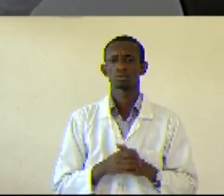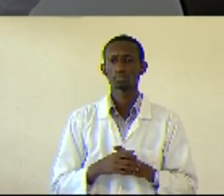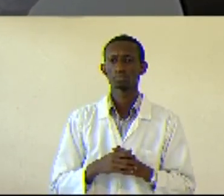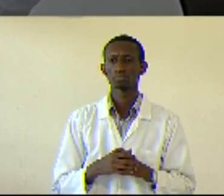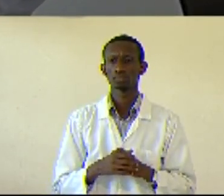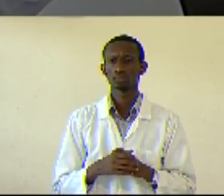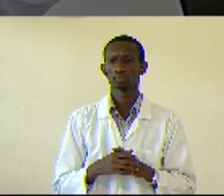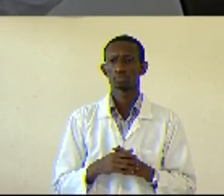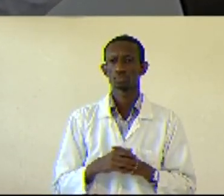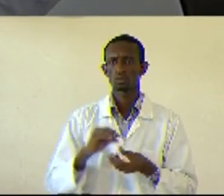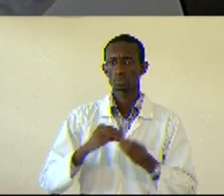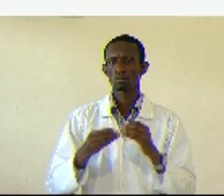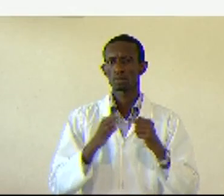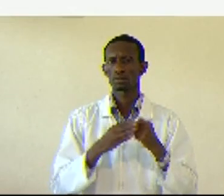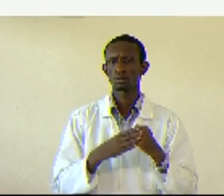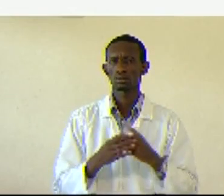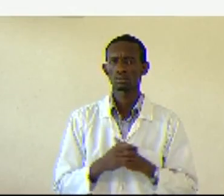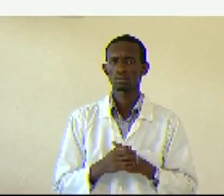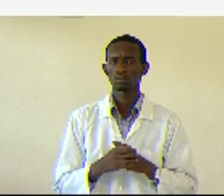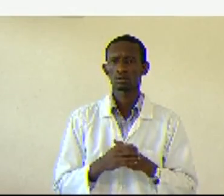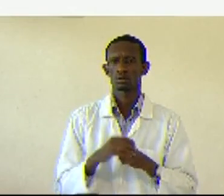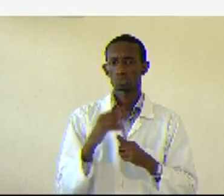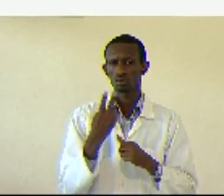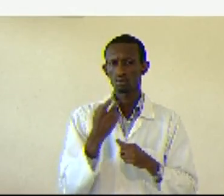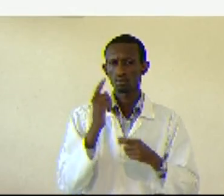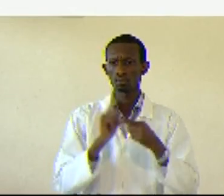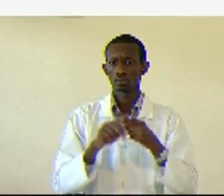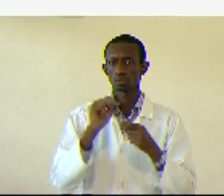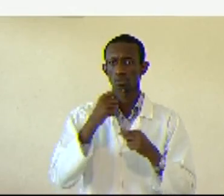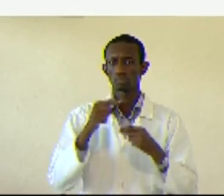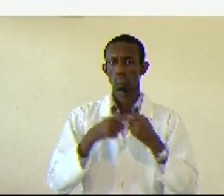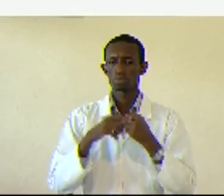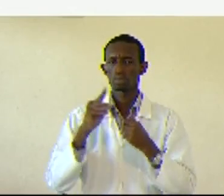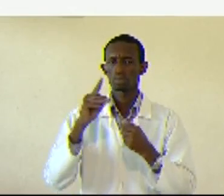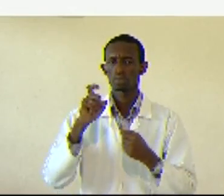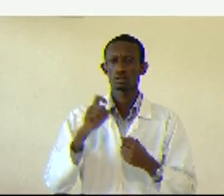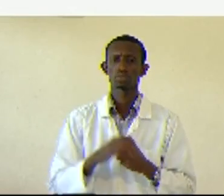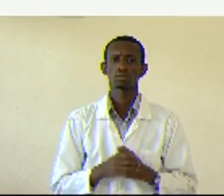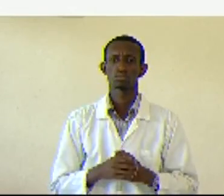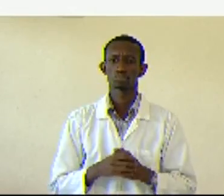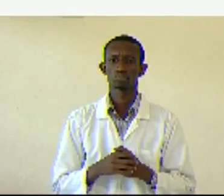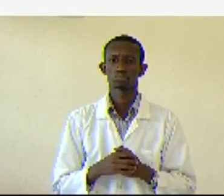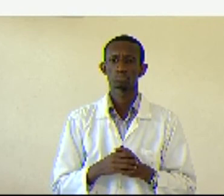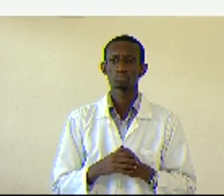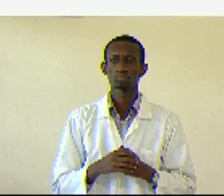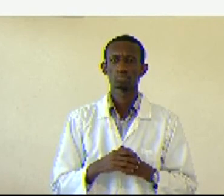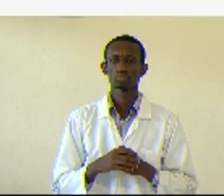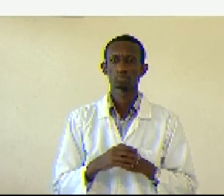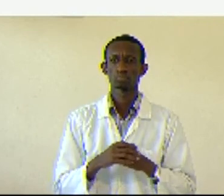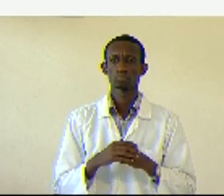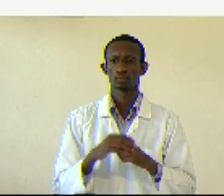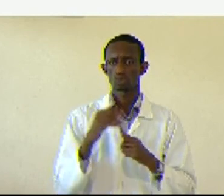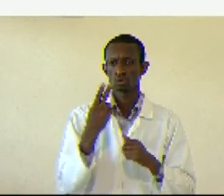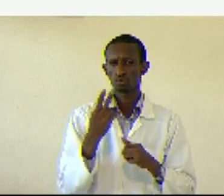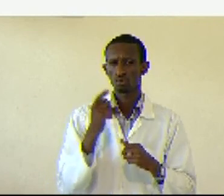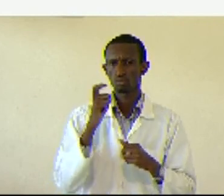dx. Then 9, integral of e power 4x plus 1 dx. The last, the integral of 2 power 3x